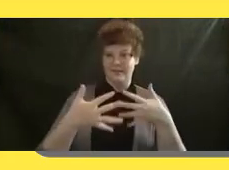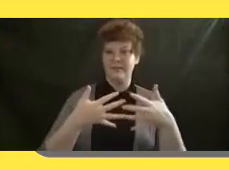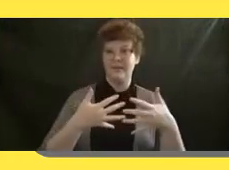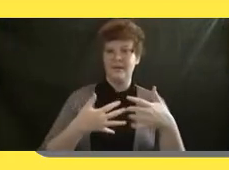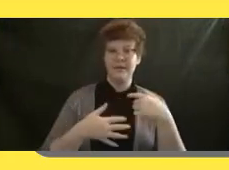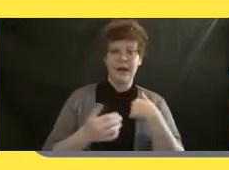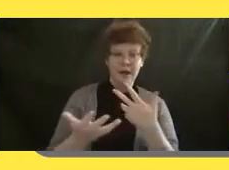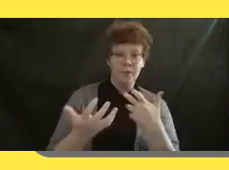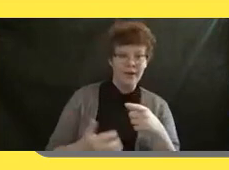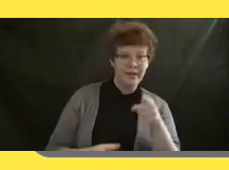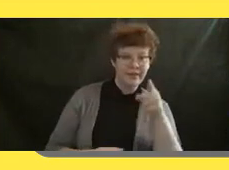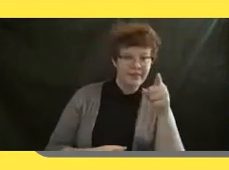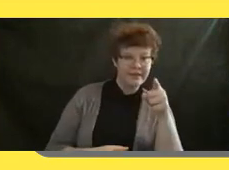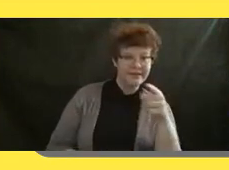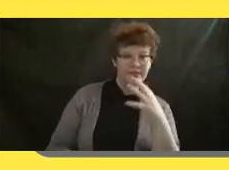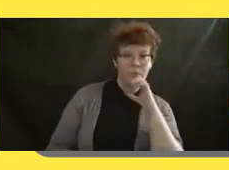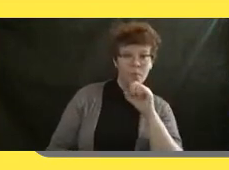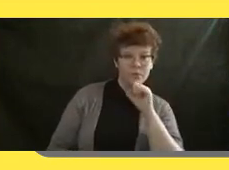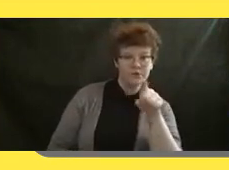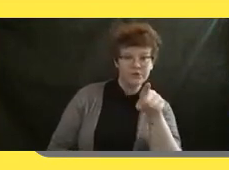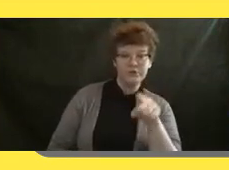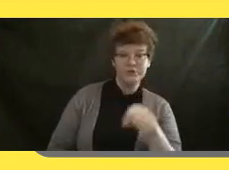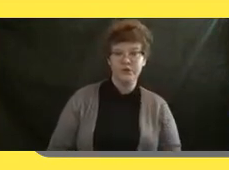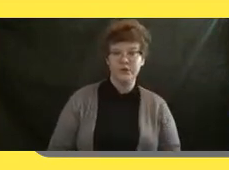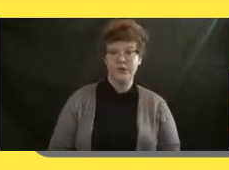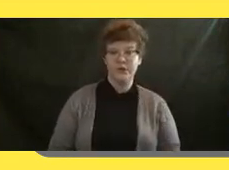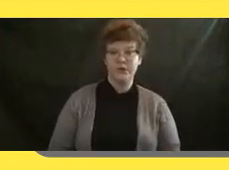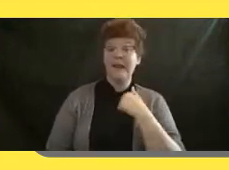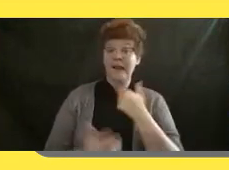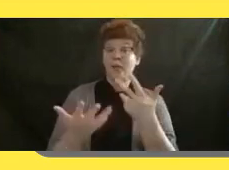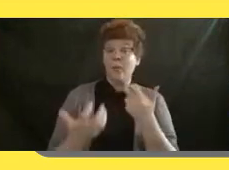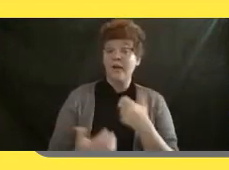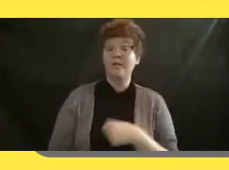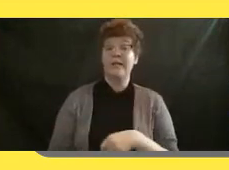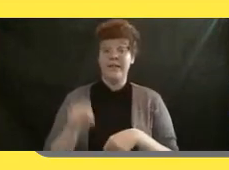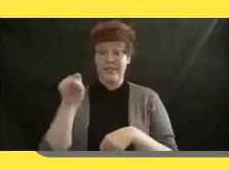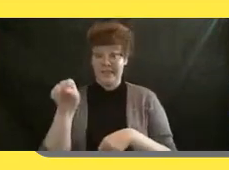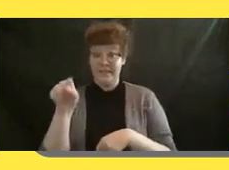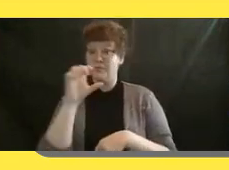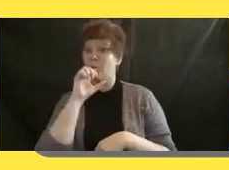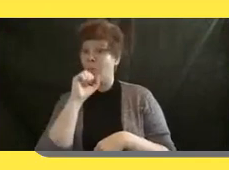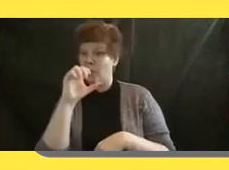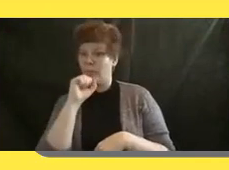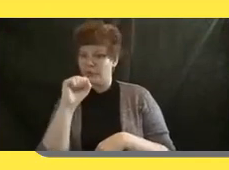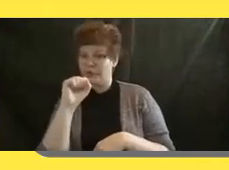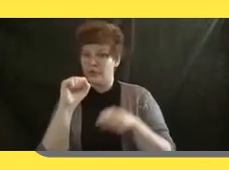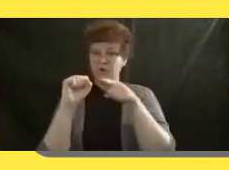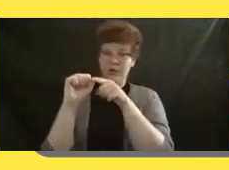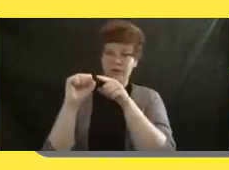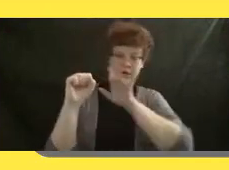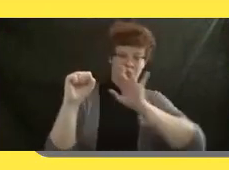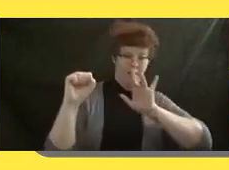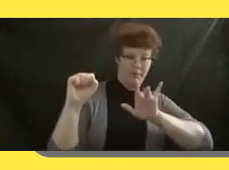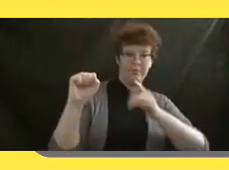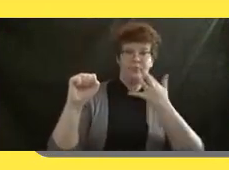this one. And then when I want this to fill this color, if I hold down the Option or